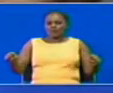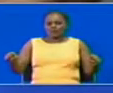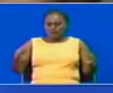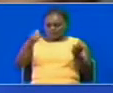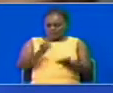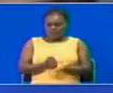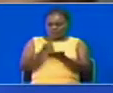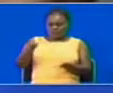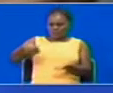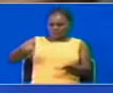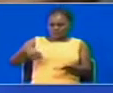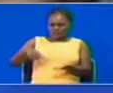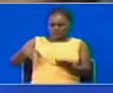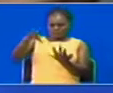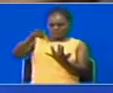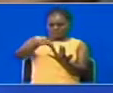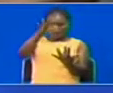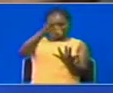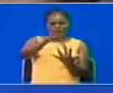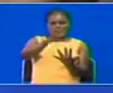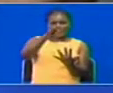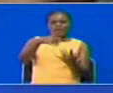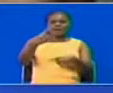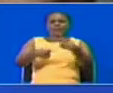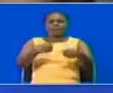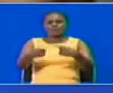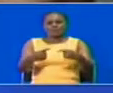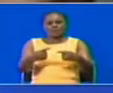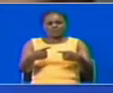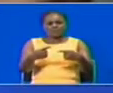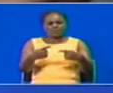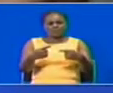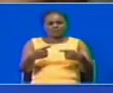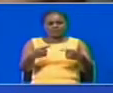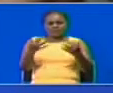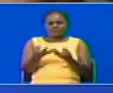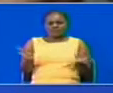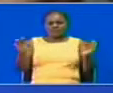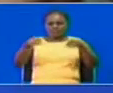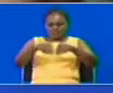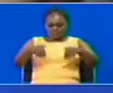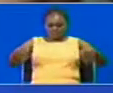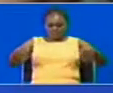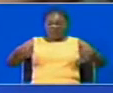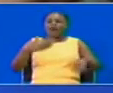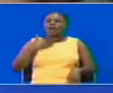help us in our nomination process, which we would like to be free and fair.